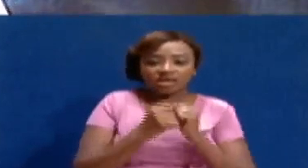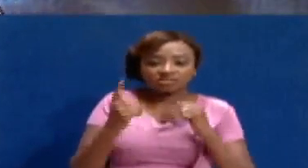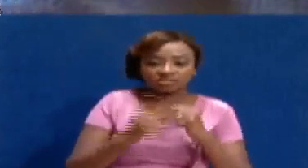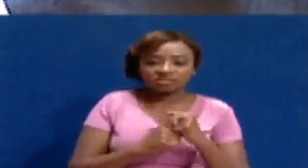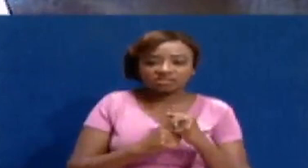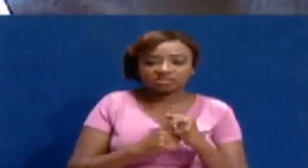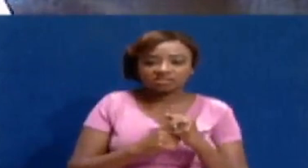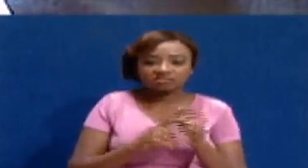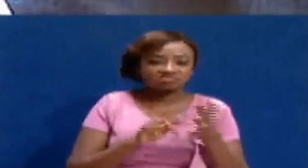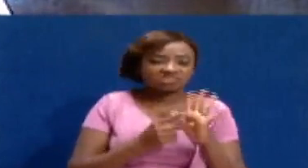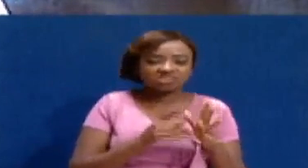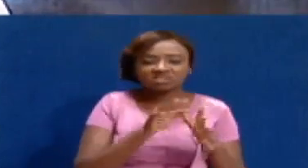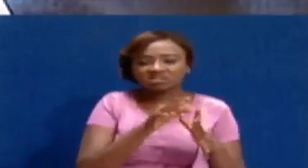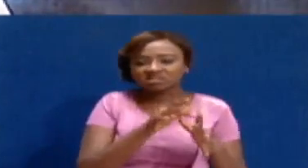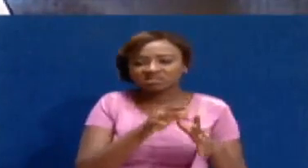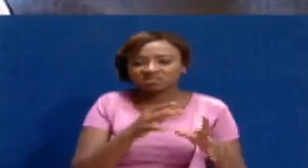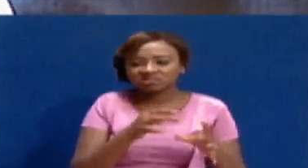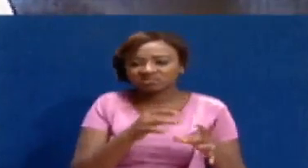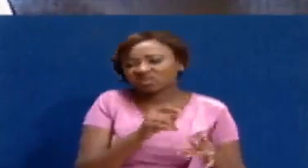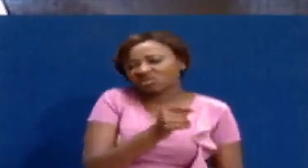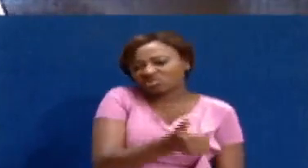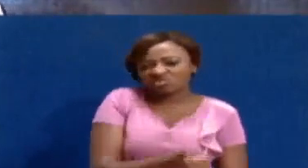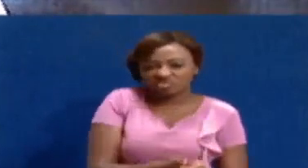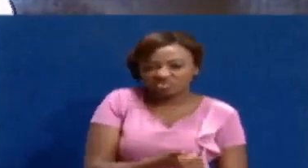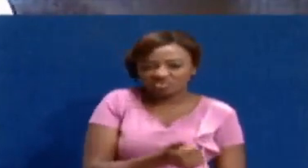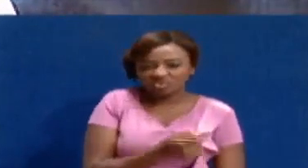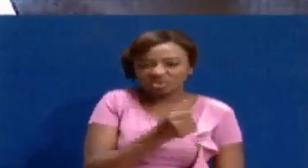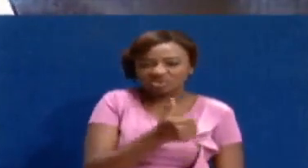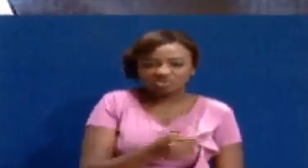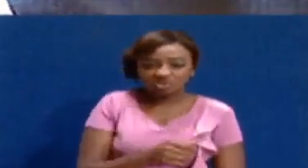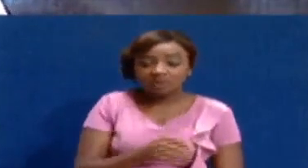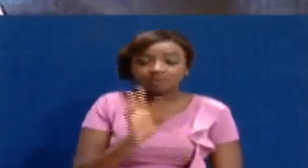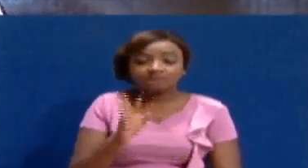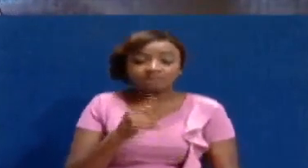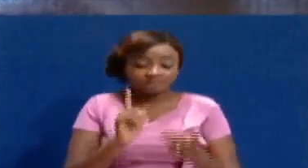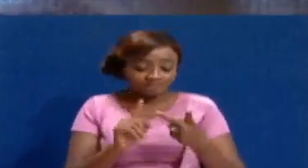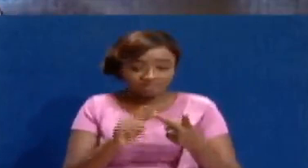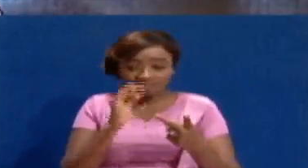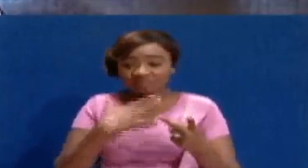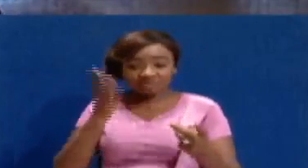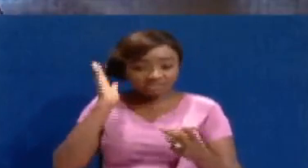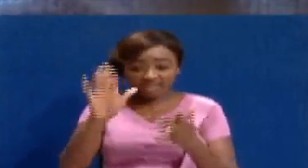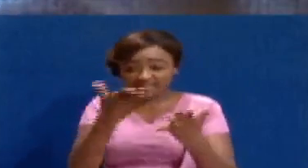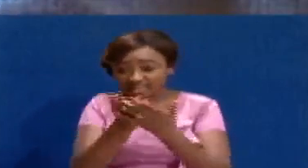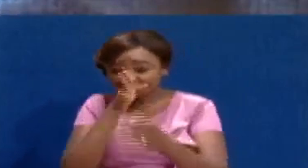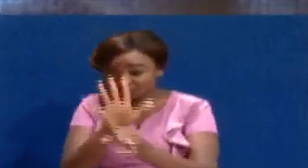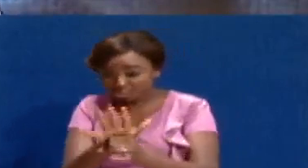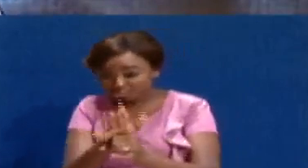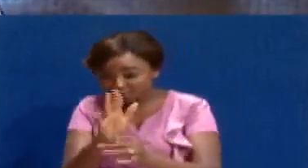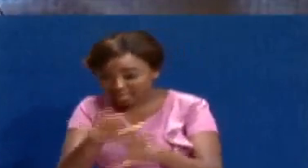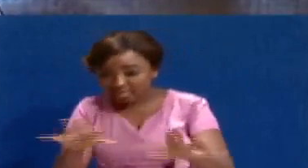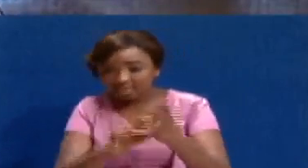is not bloated enough. A straight line to the promised land must be drawn with raw